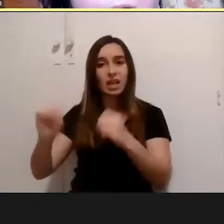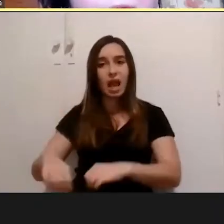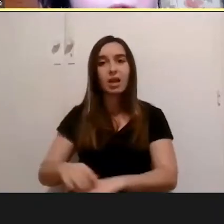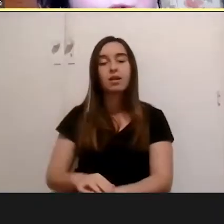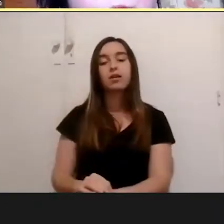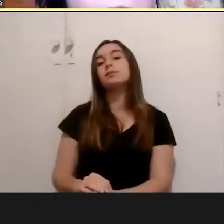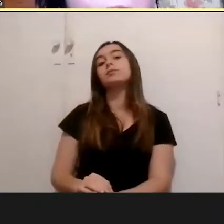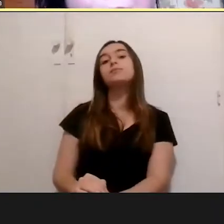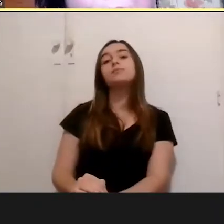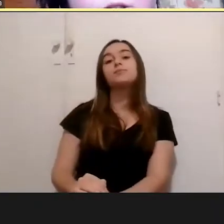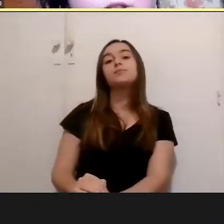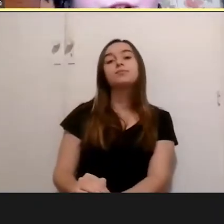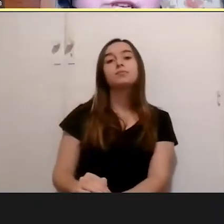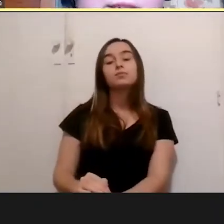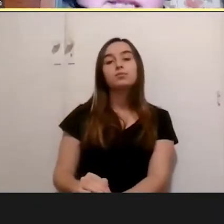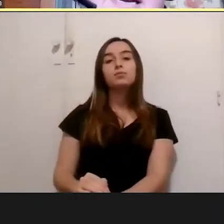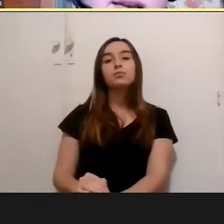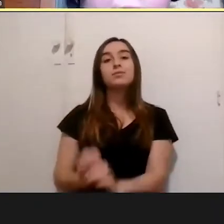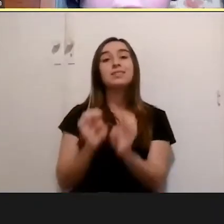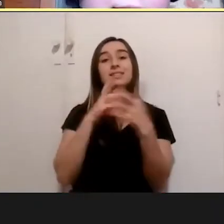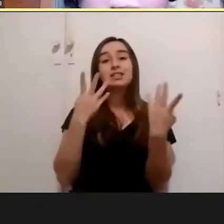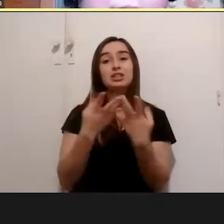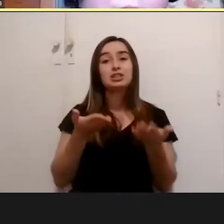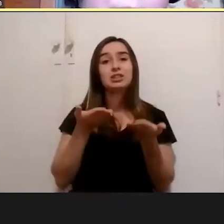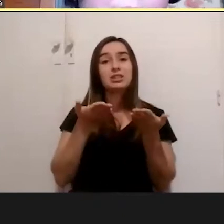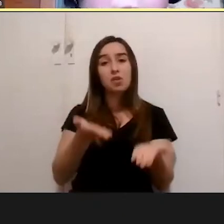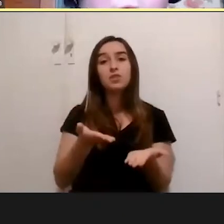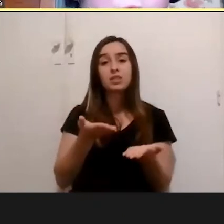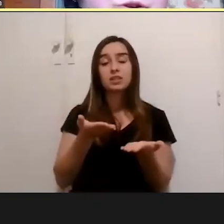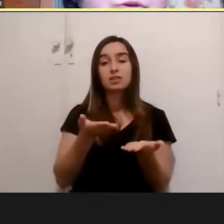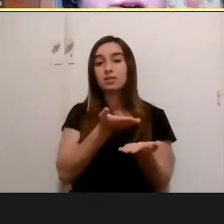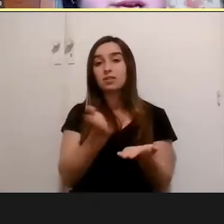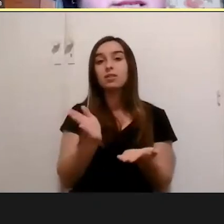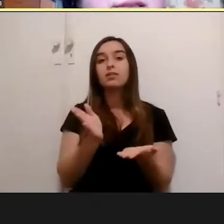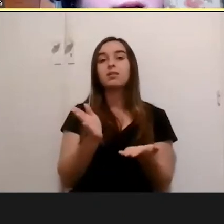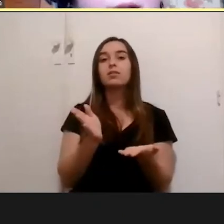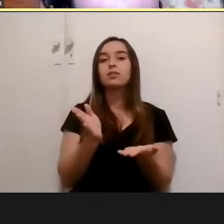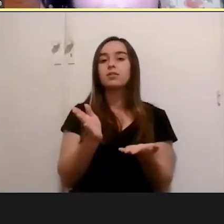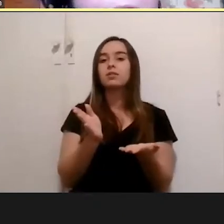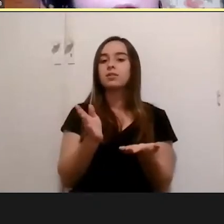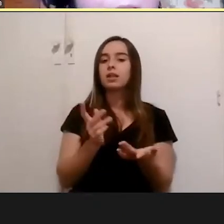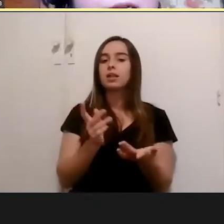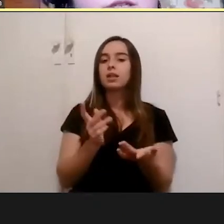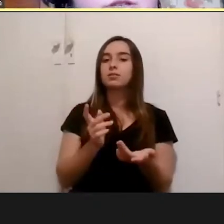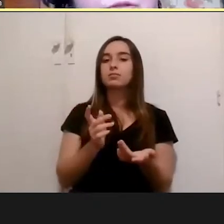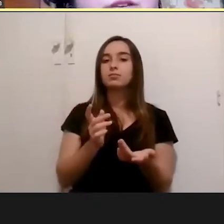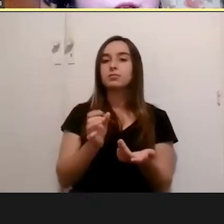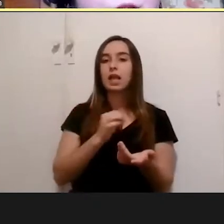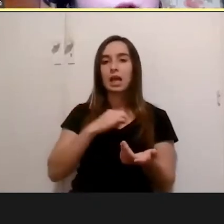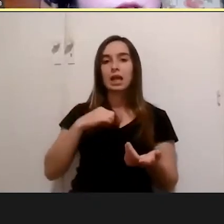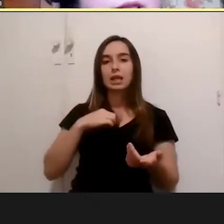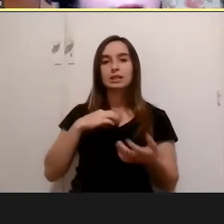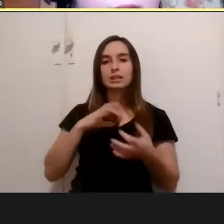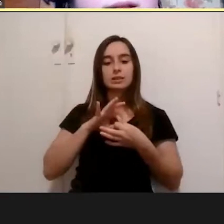And using the digital services and devices also increase the independence of